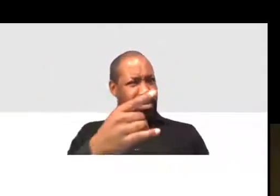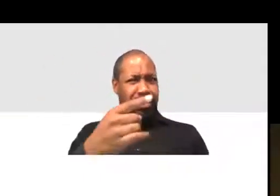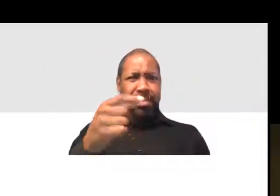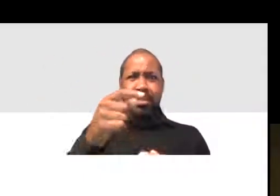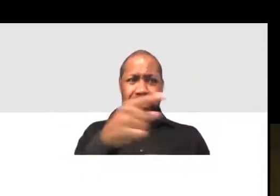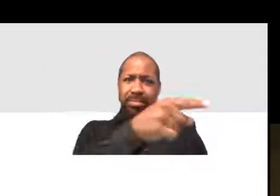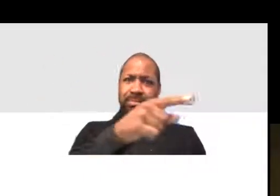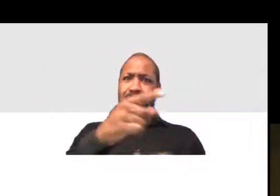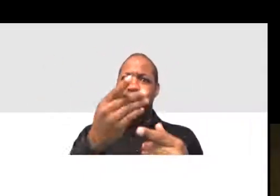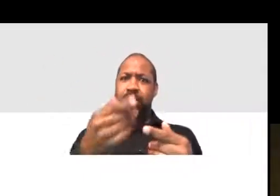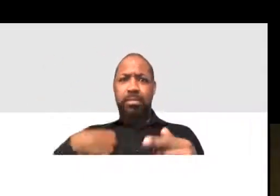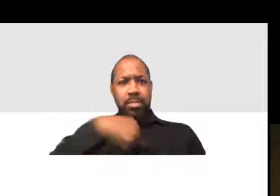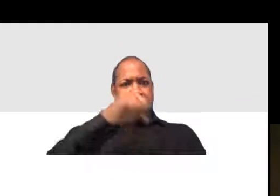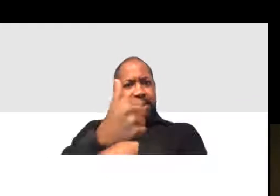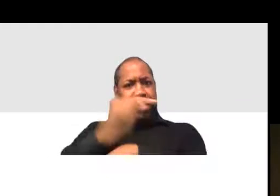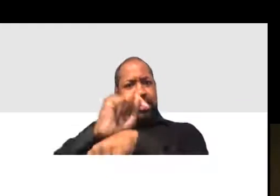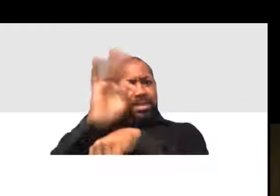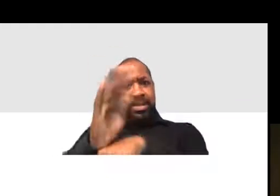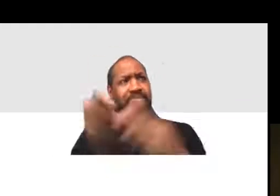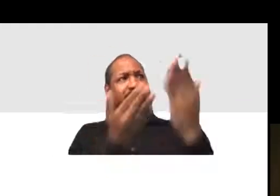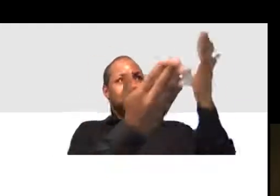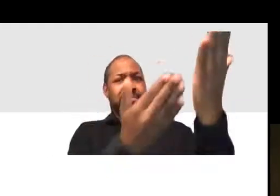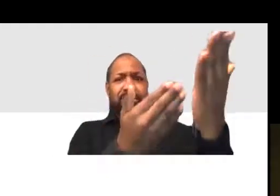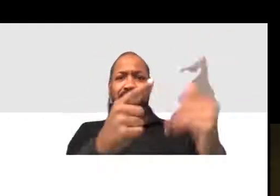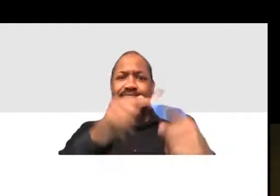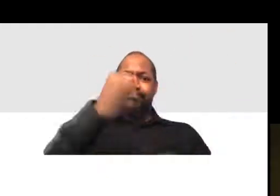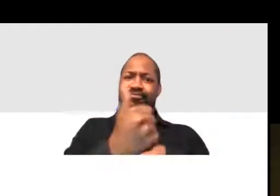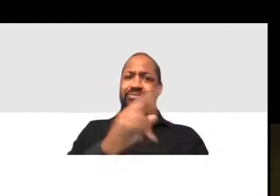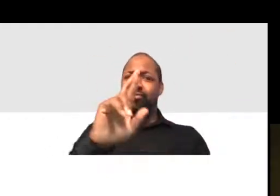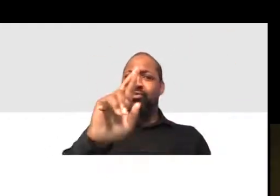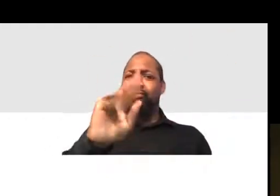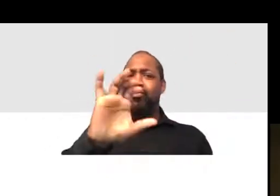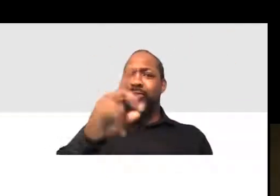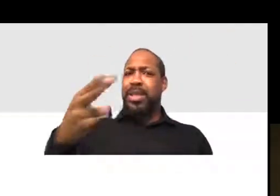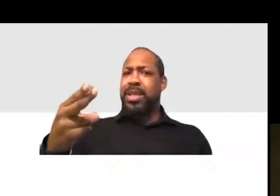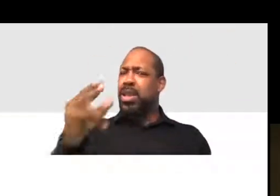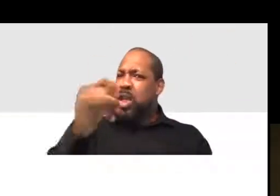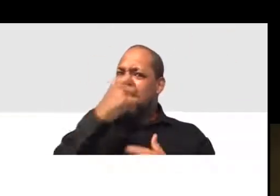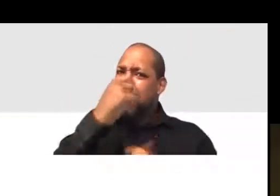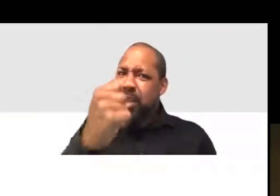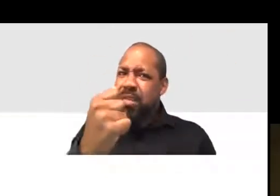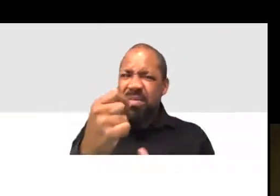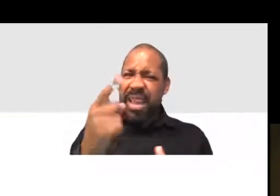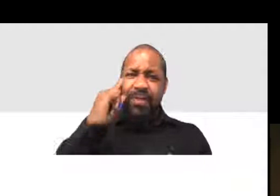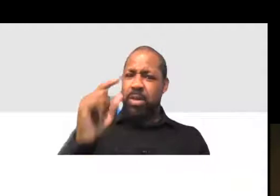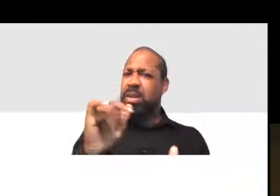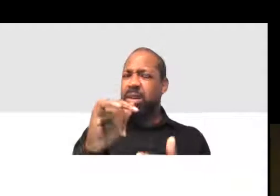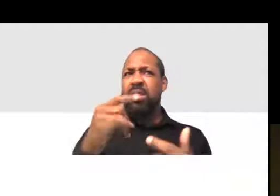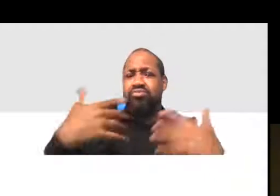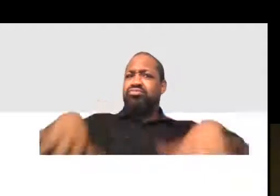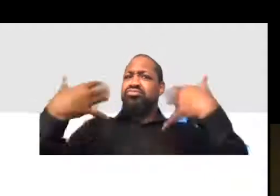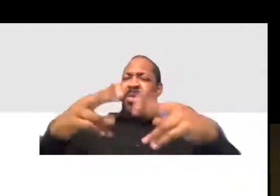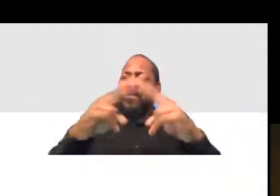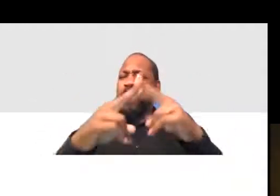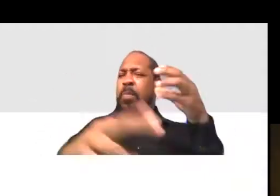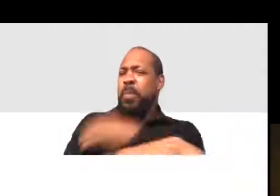now. It's an interesting history. And, originally we set up a task force and brought that to the